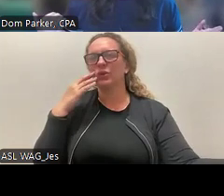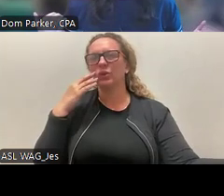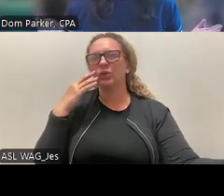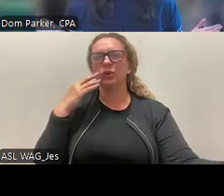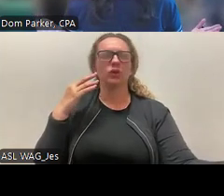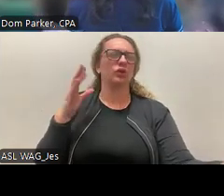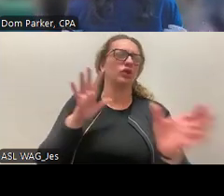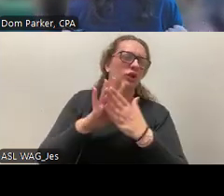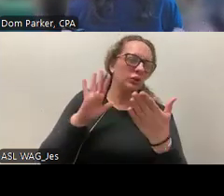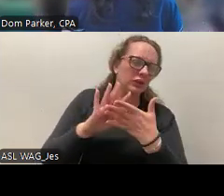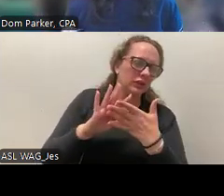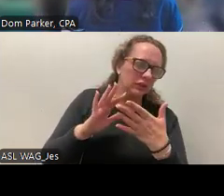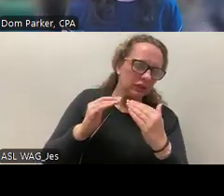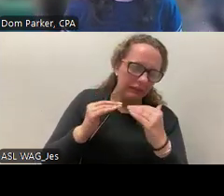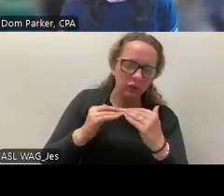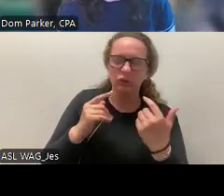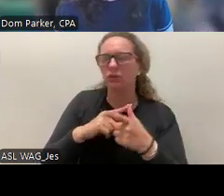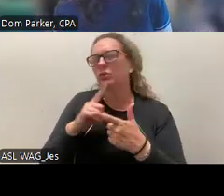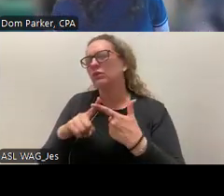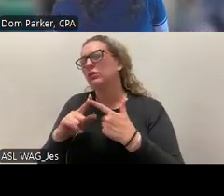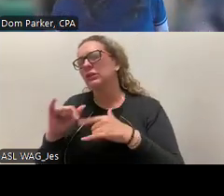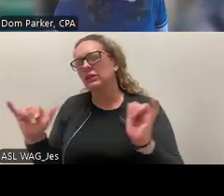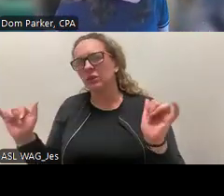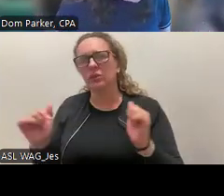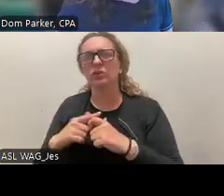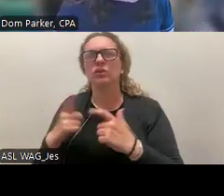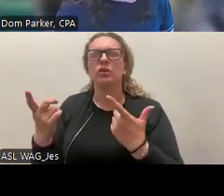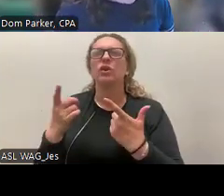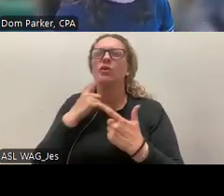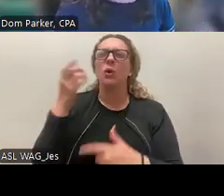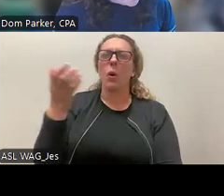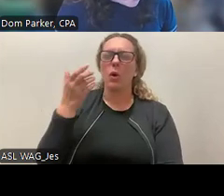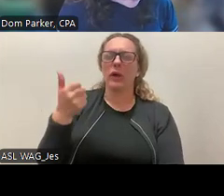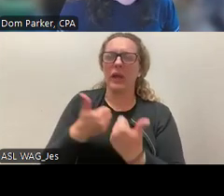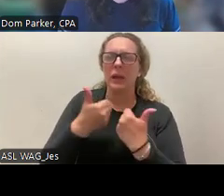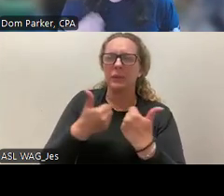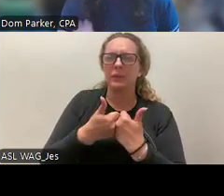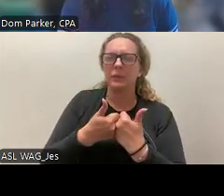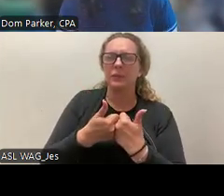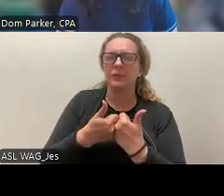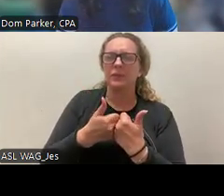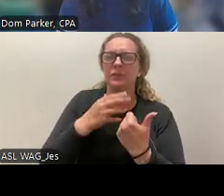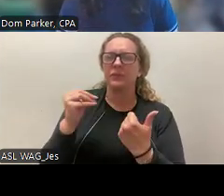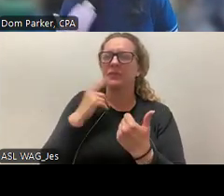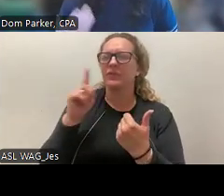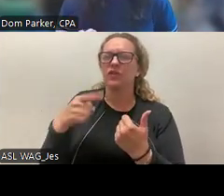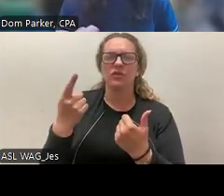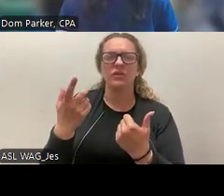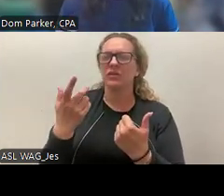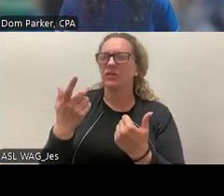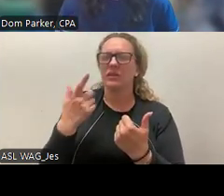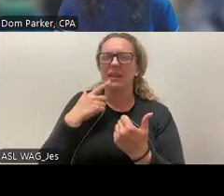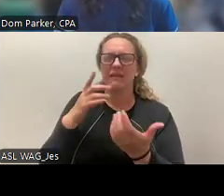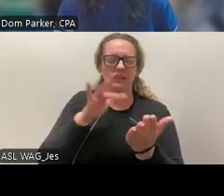different contrast levels, different pixels, etc. So for mobile games, you're designing for something that has a touch